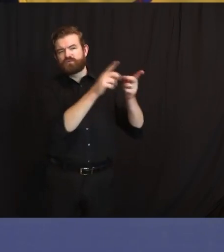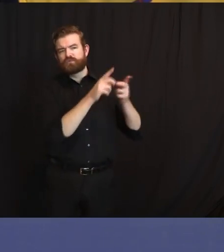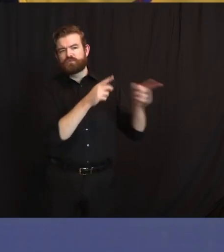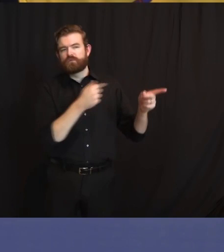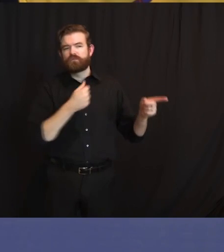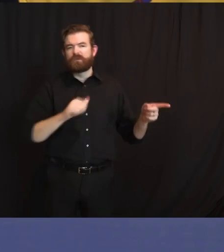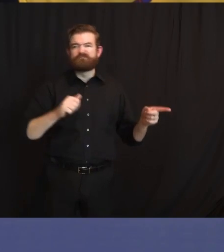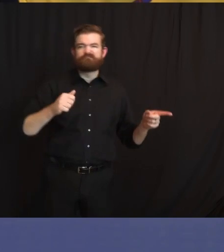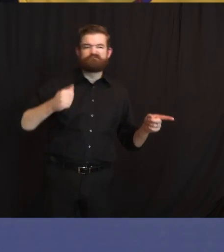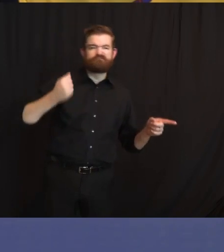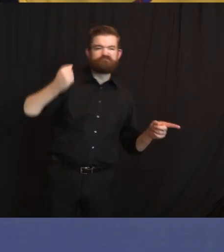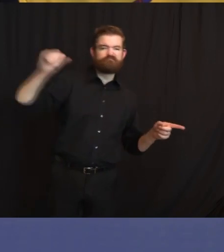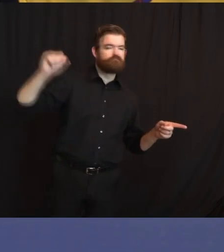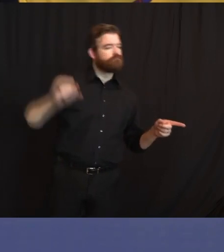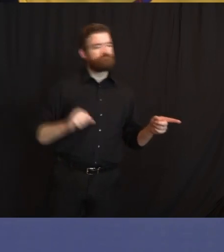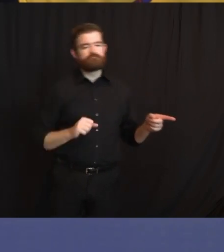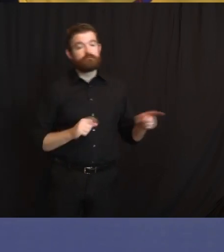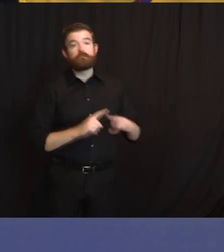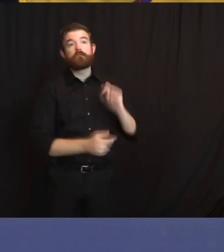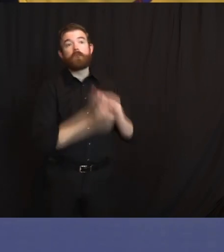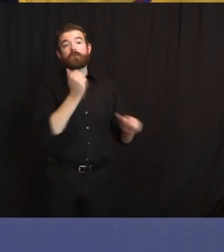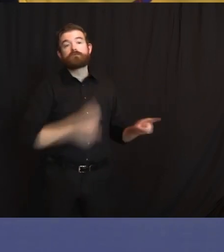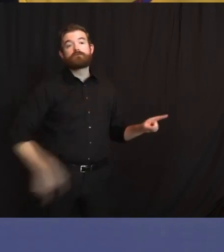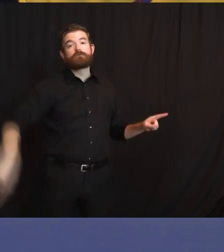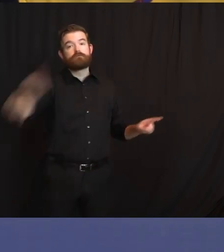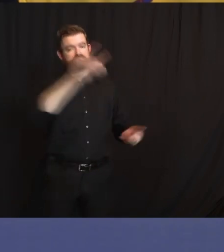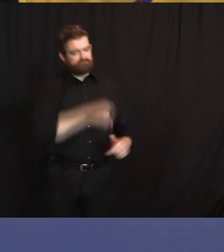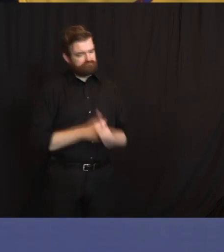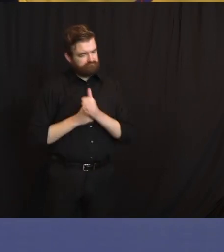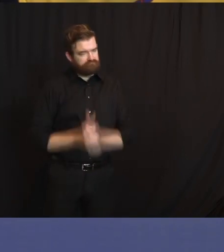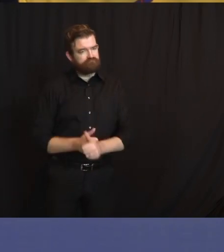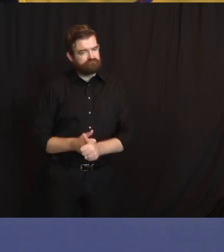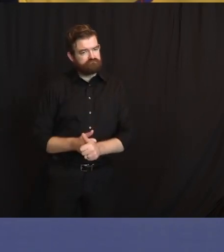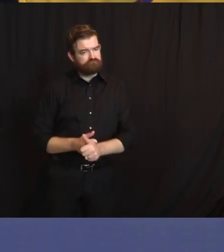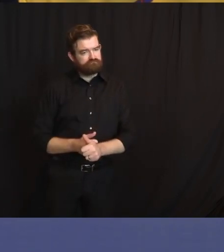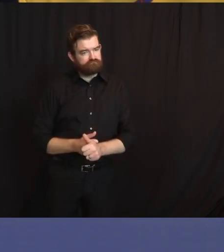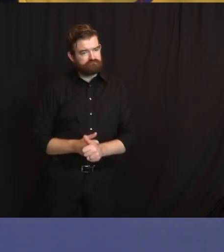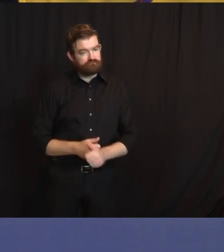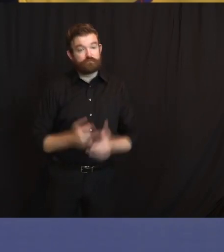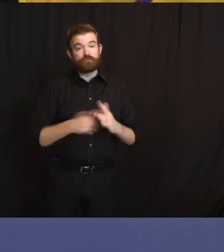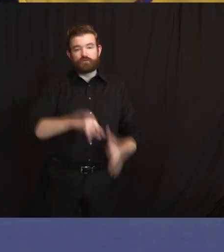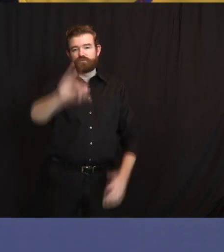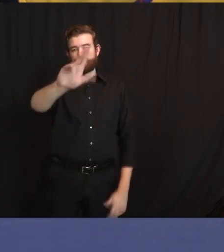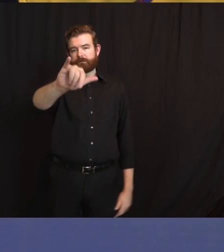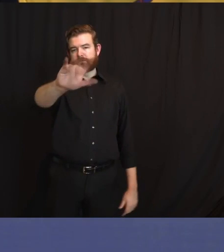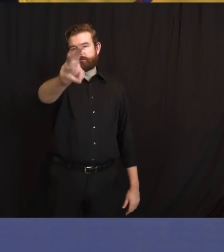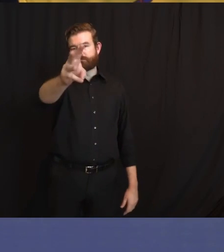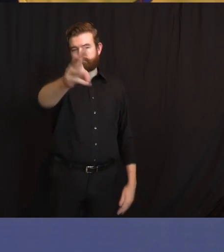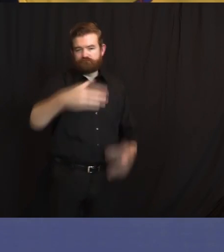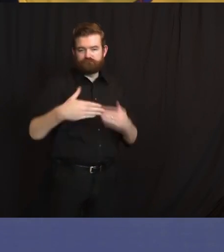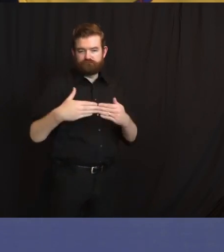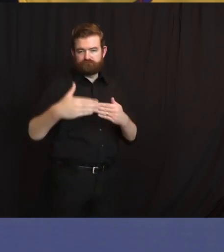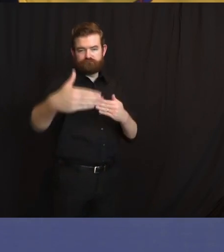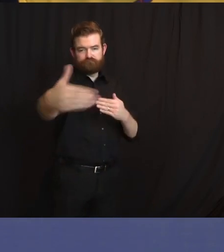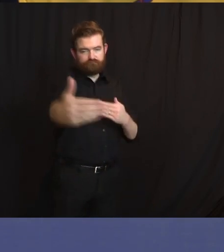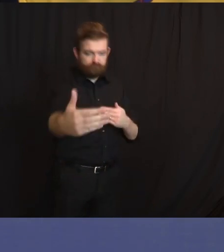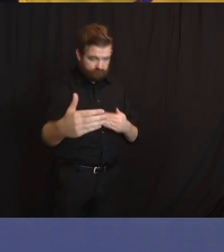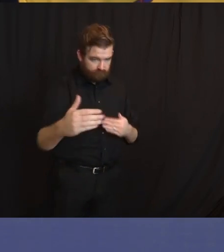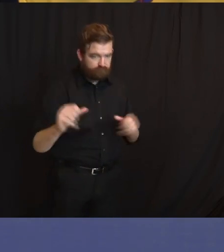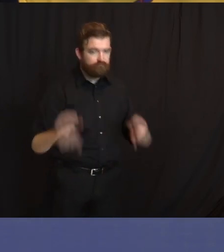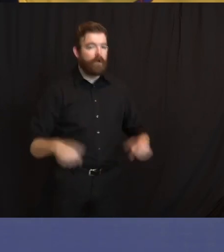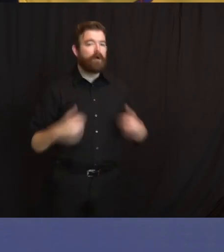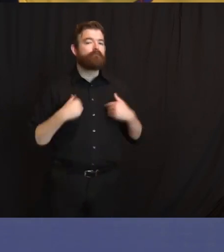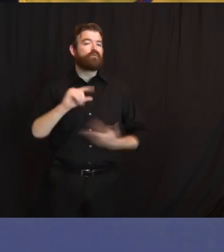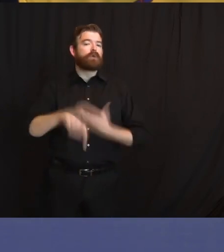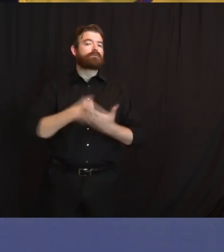people have been overwhelmingly good about that. Beginning July 6th, so a week from today, and the limits